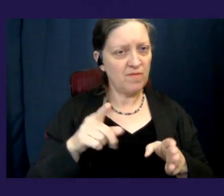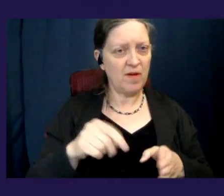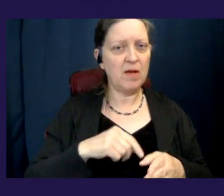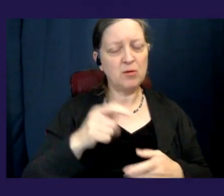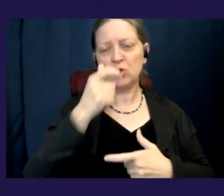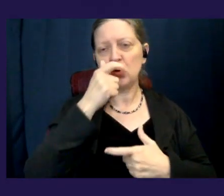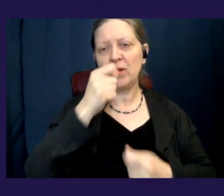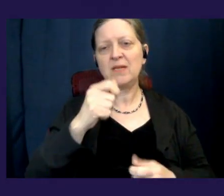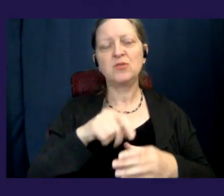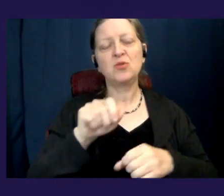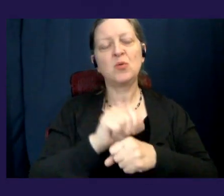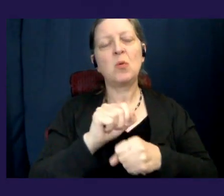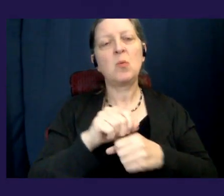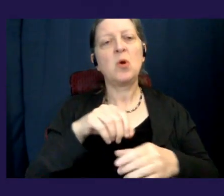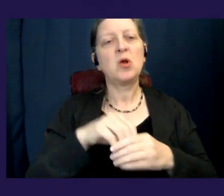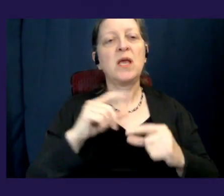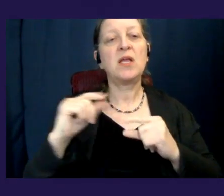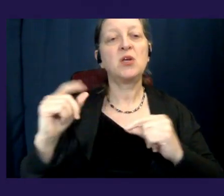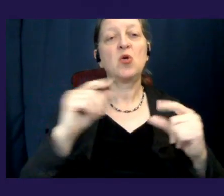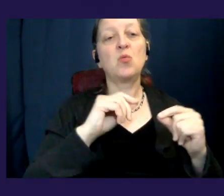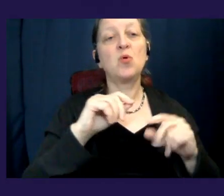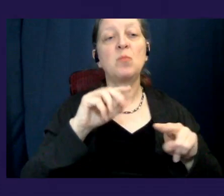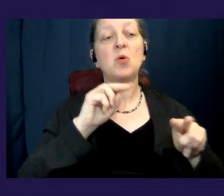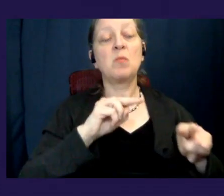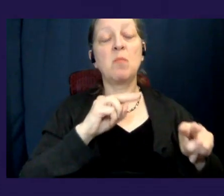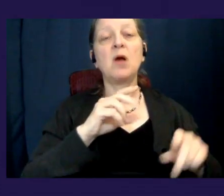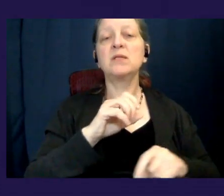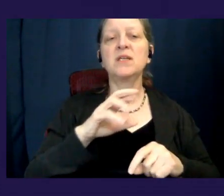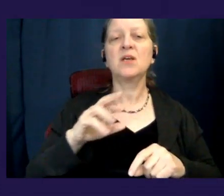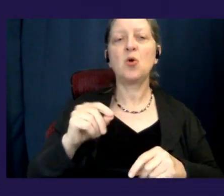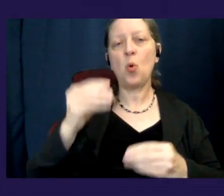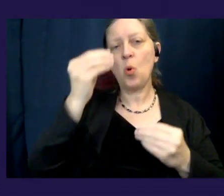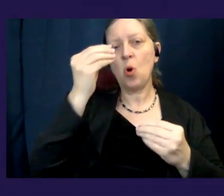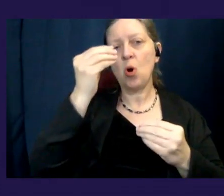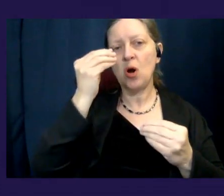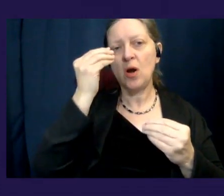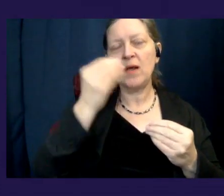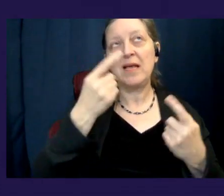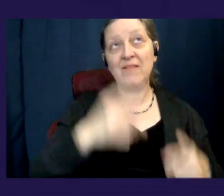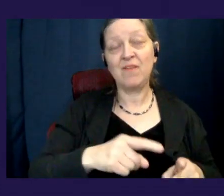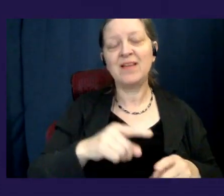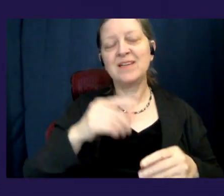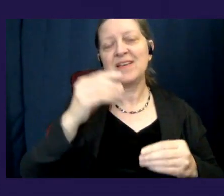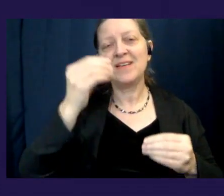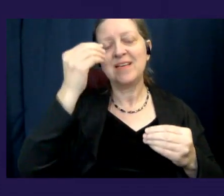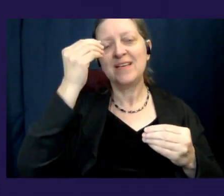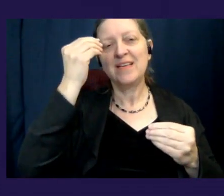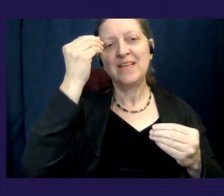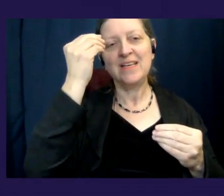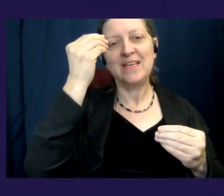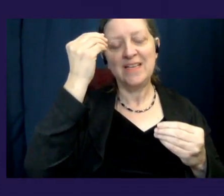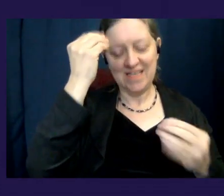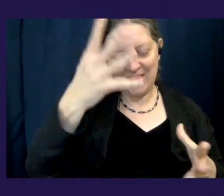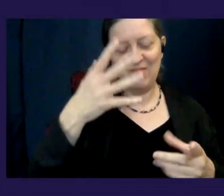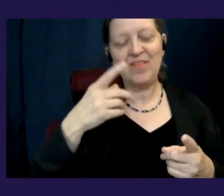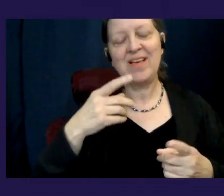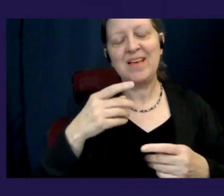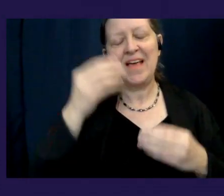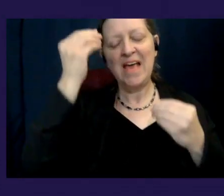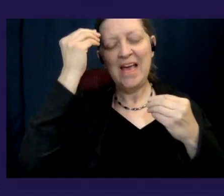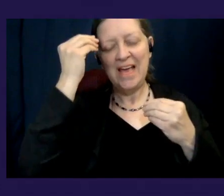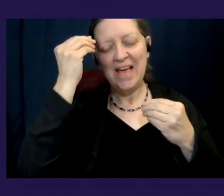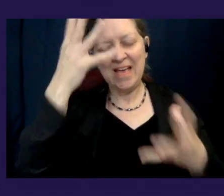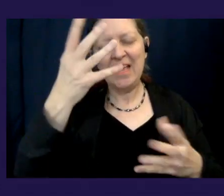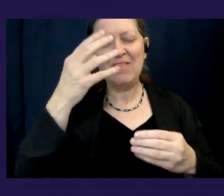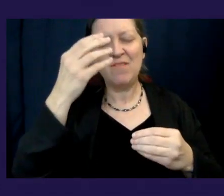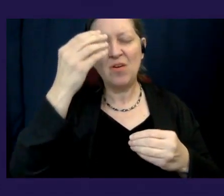or rumor monitoring, as Dr. Starbird kind of recommended, because infodemic surveillance is event-based surveillance.